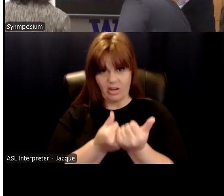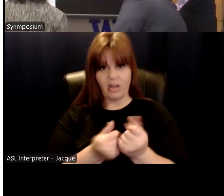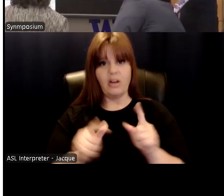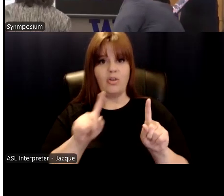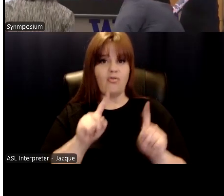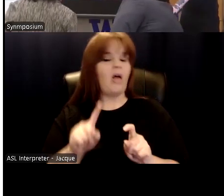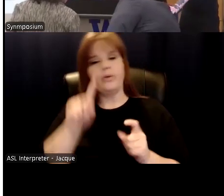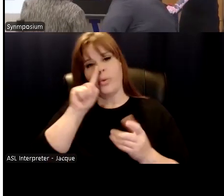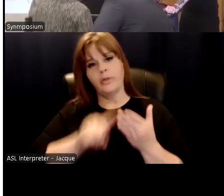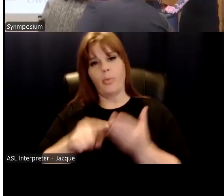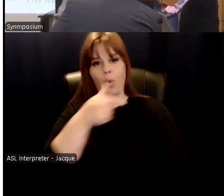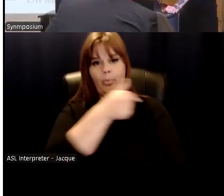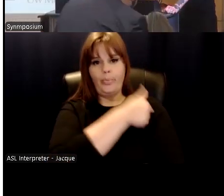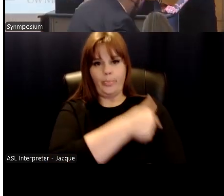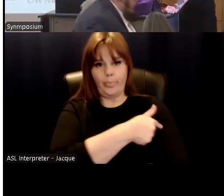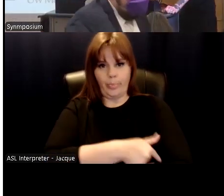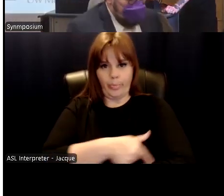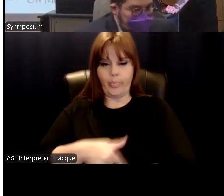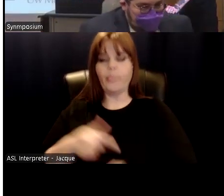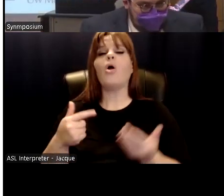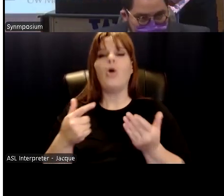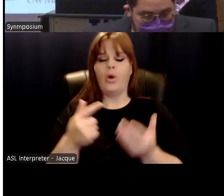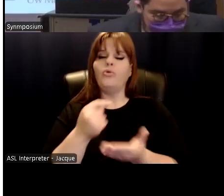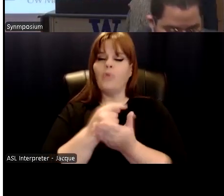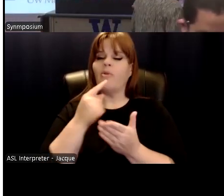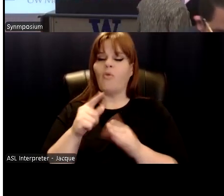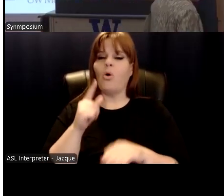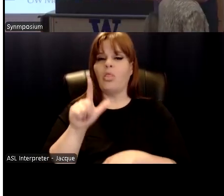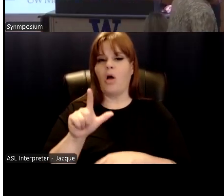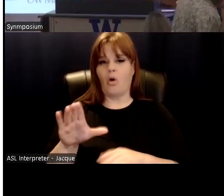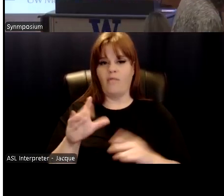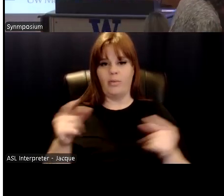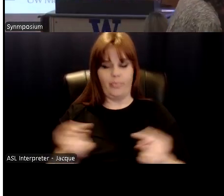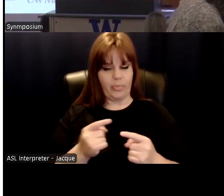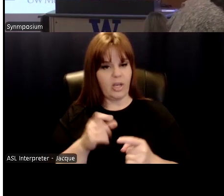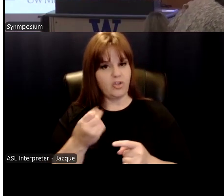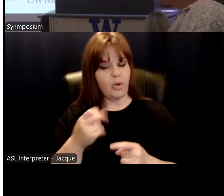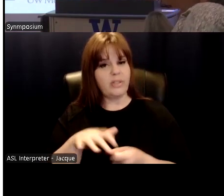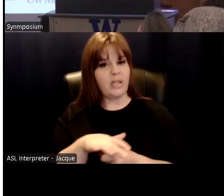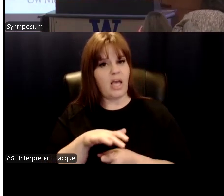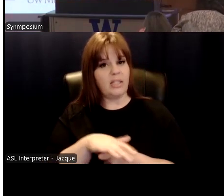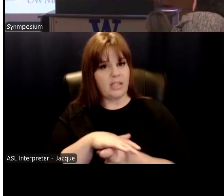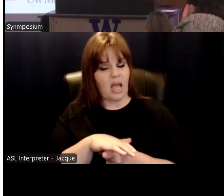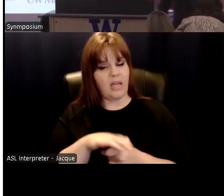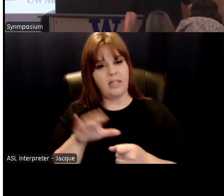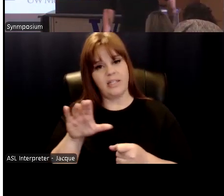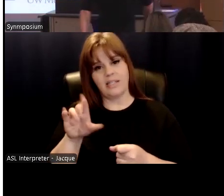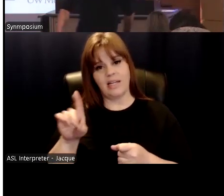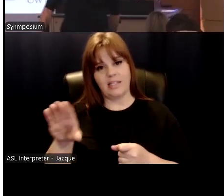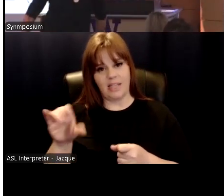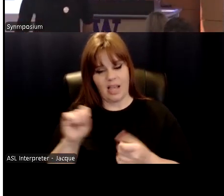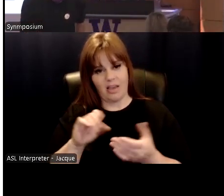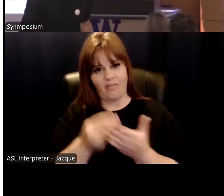acupuncture treatment for long COVID pain. She was a site co-investigator for the CDC-funded INSPIRE